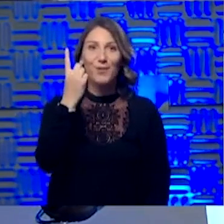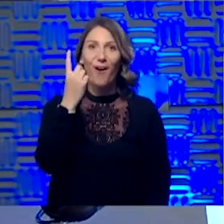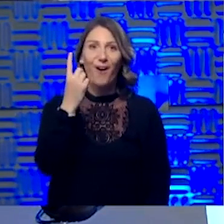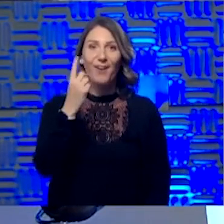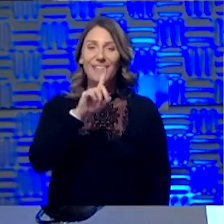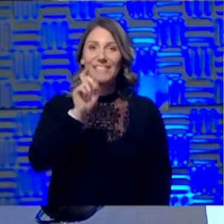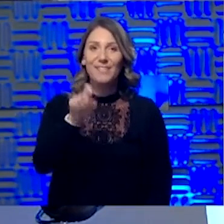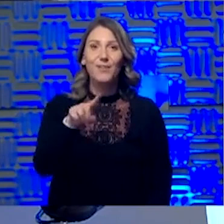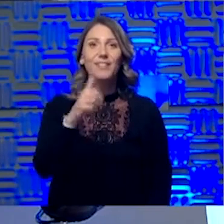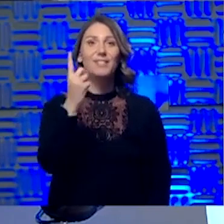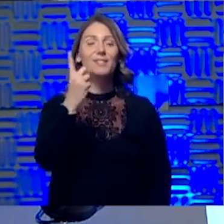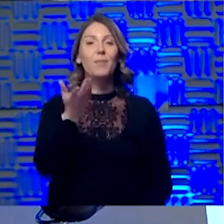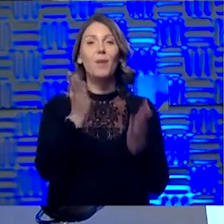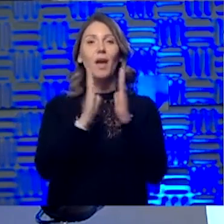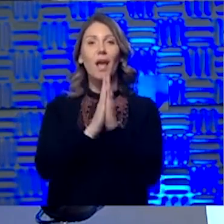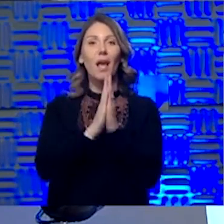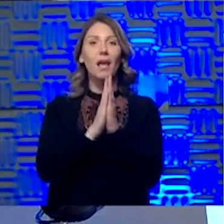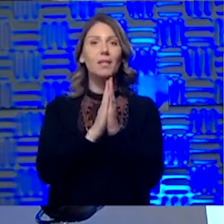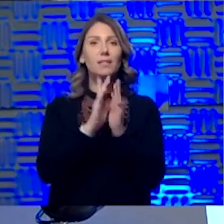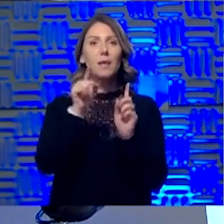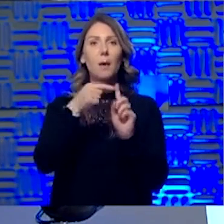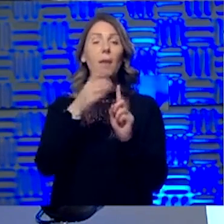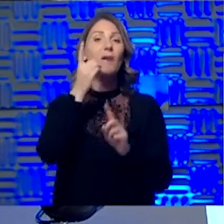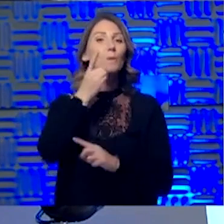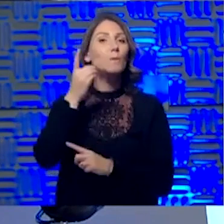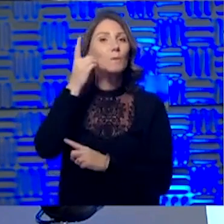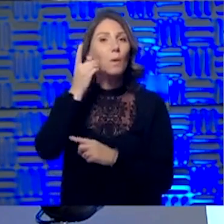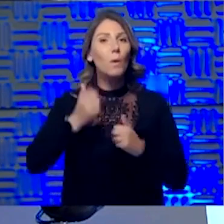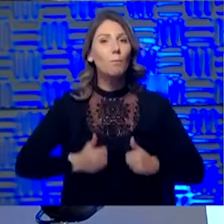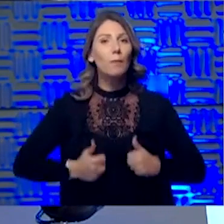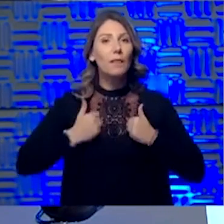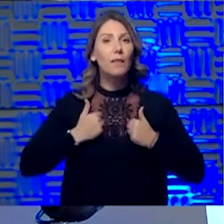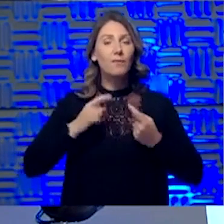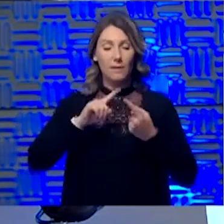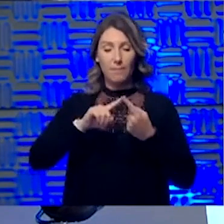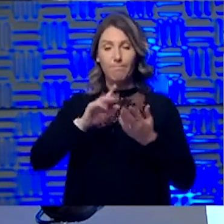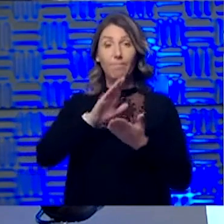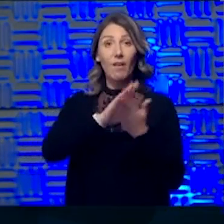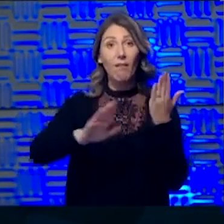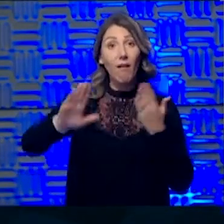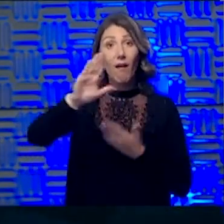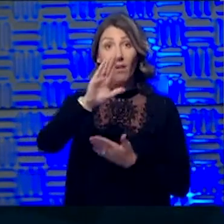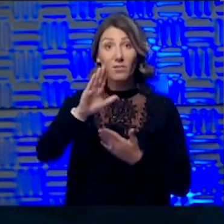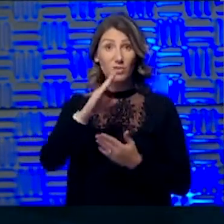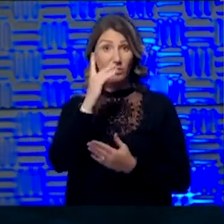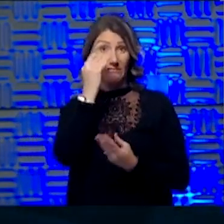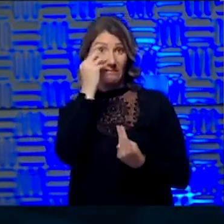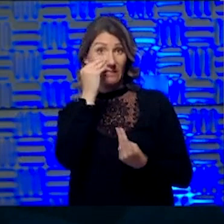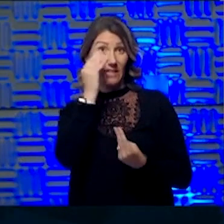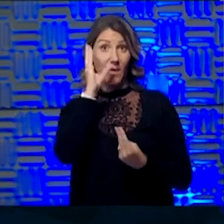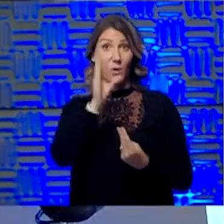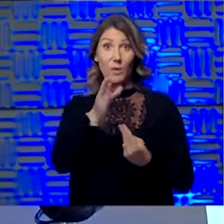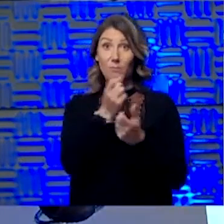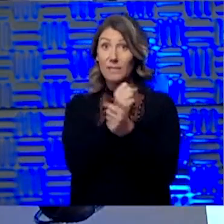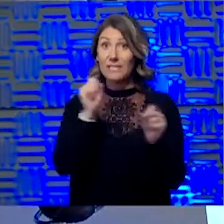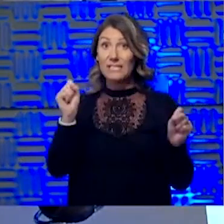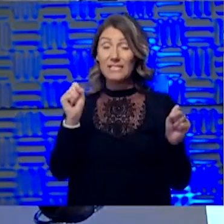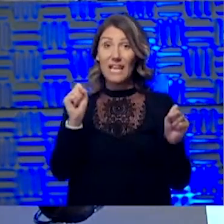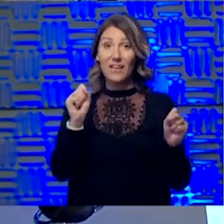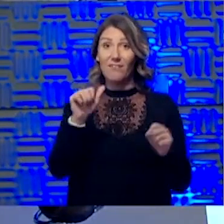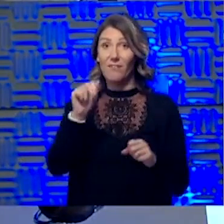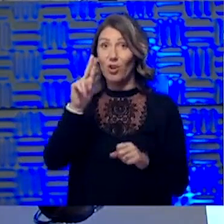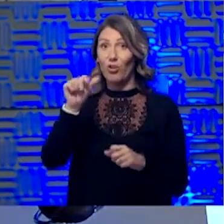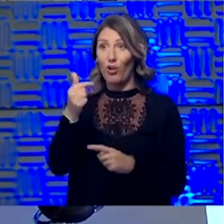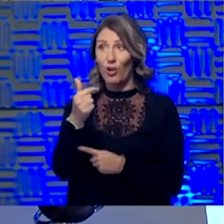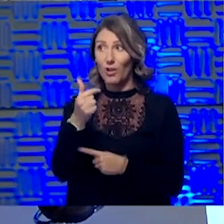question. Somebody was asking about dorm living in colleges. Do we think it'll be safe in August? Well, I'm going to hang